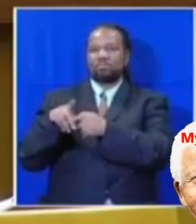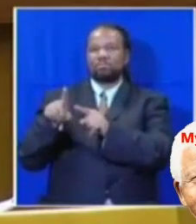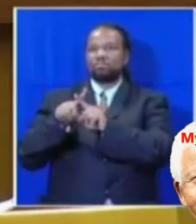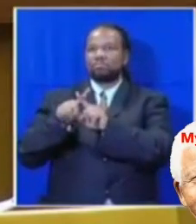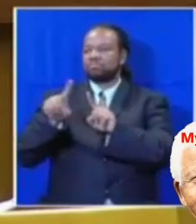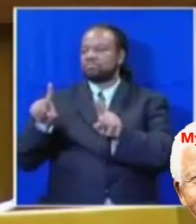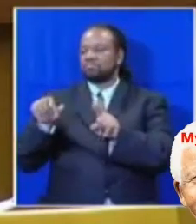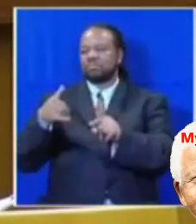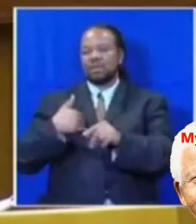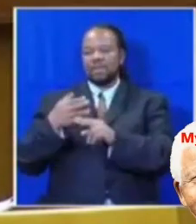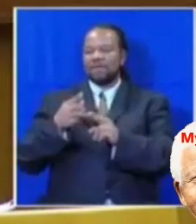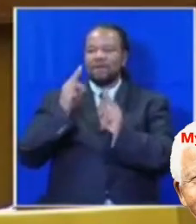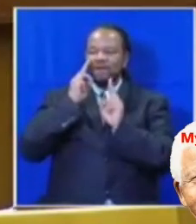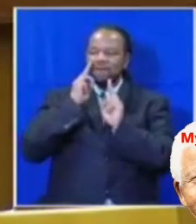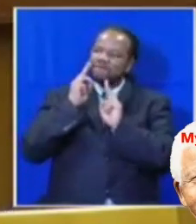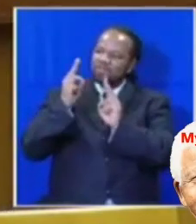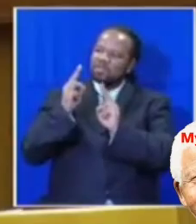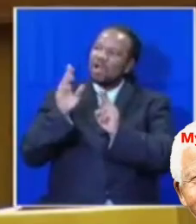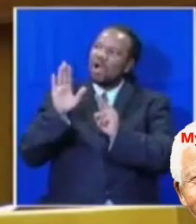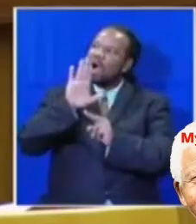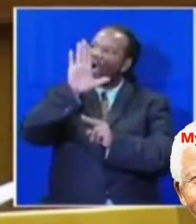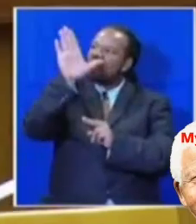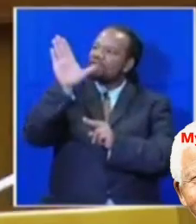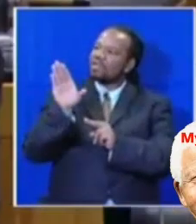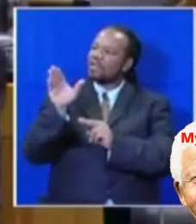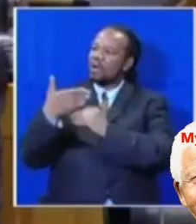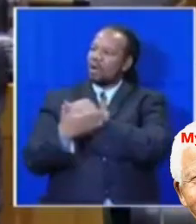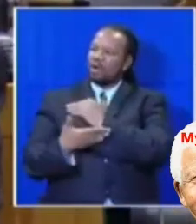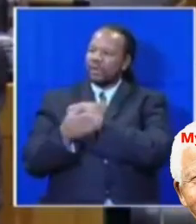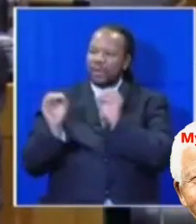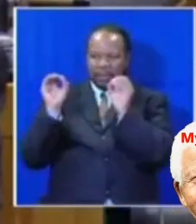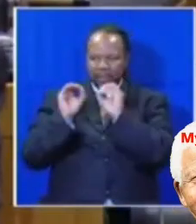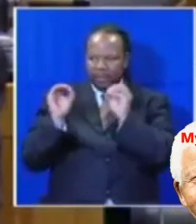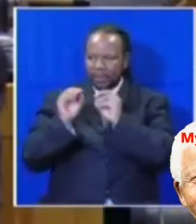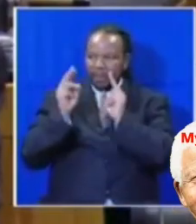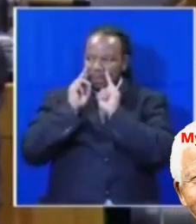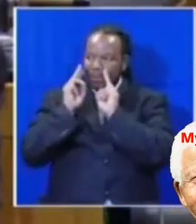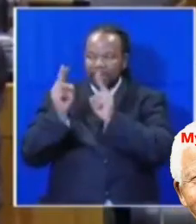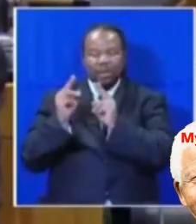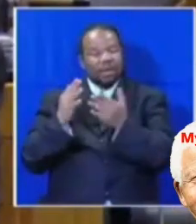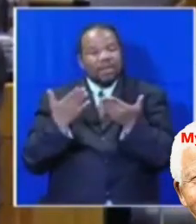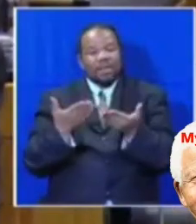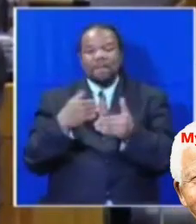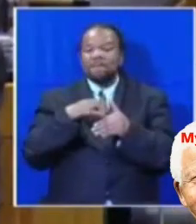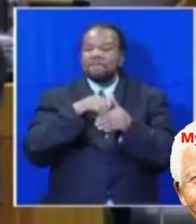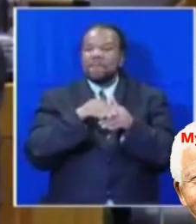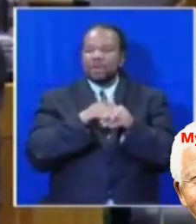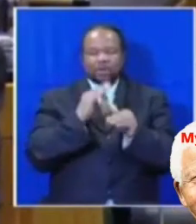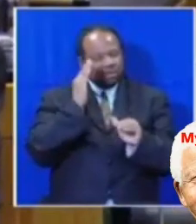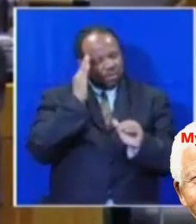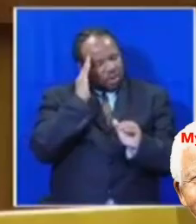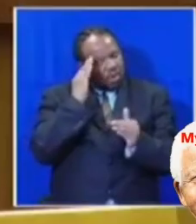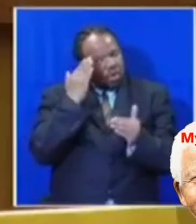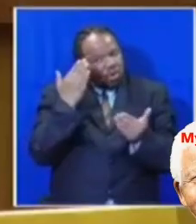the countries of the continent. Are members who have never known what it is to